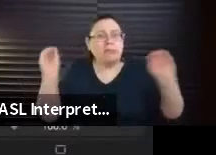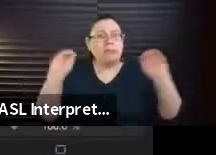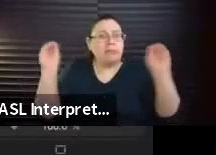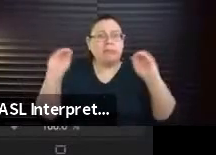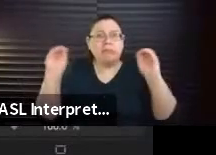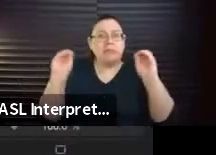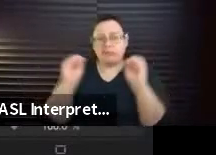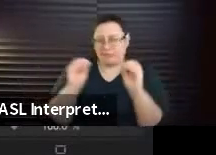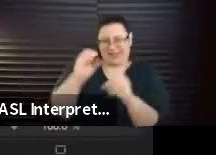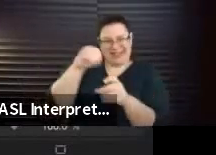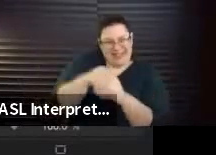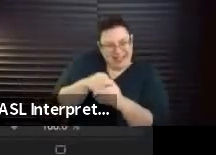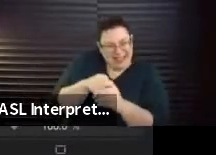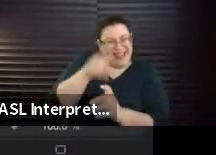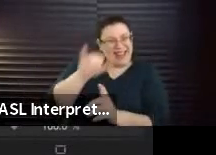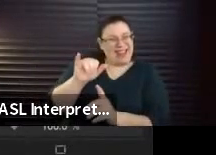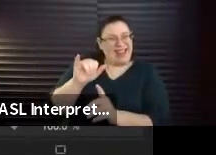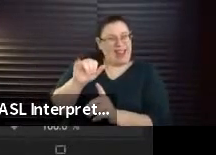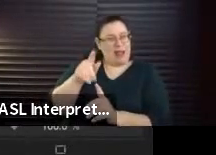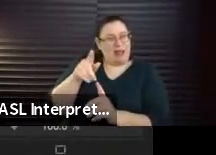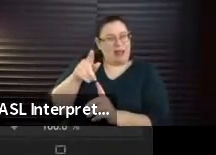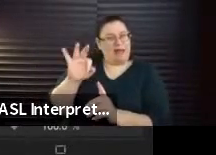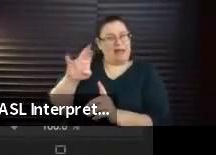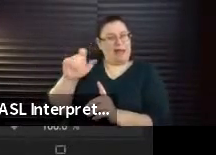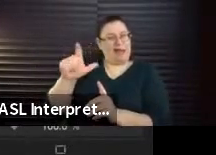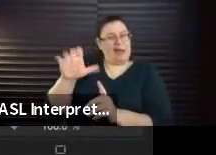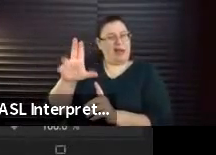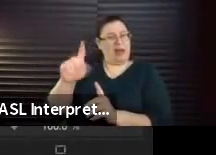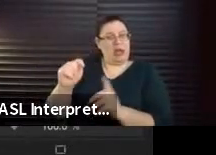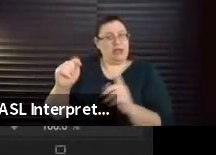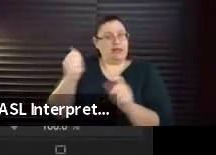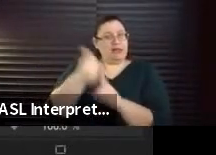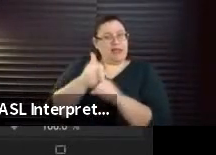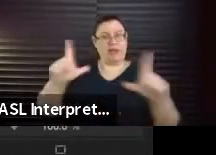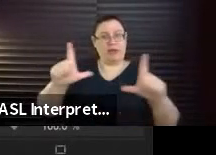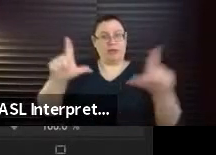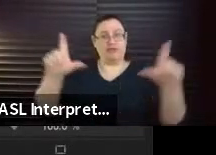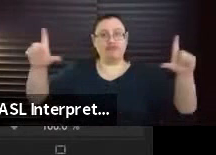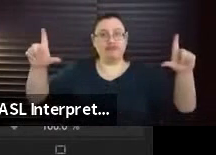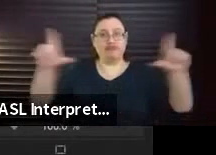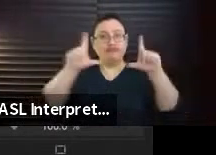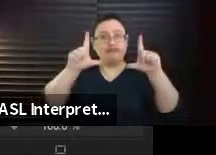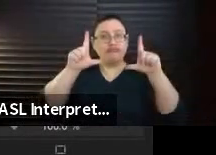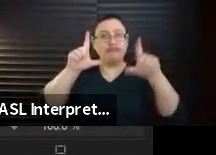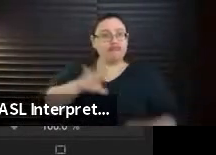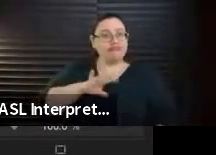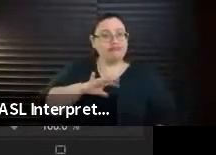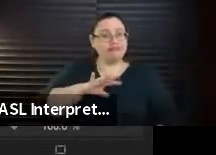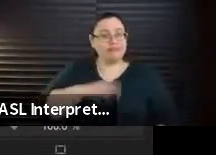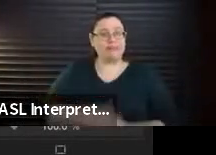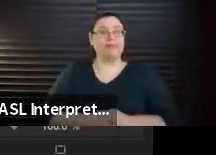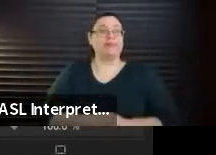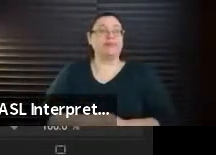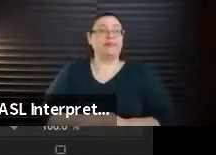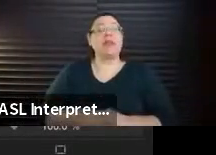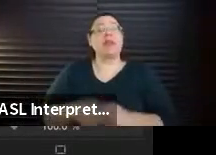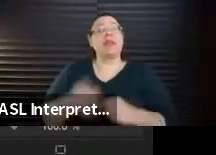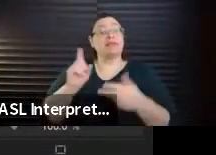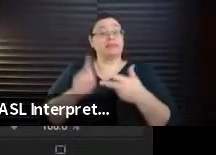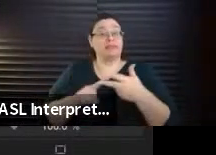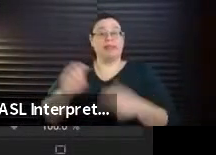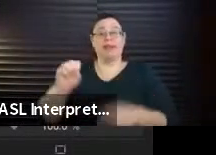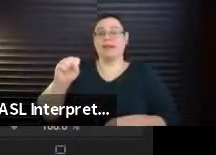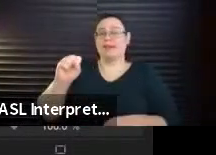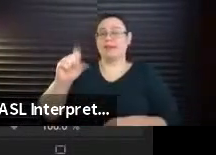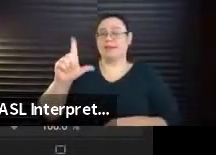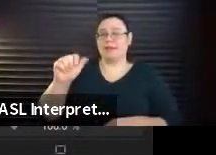those adjustments that you need to in Final Cut. Now, one other really cool trick in regards to slates. And I know they're